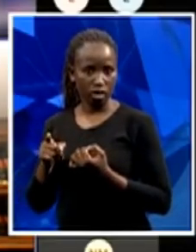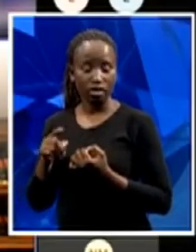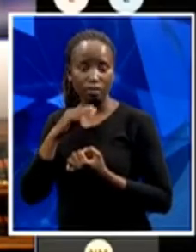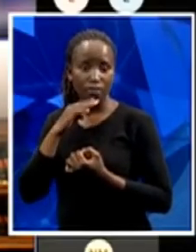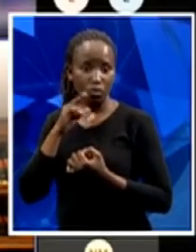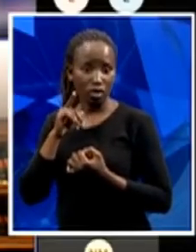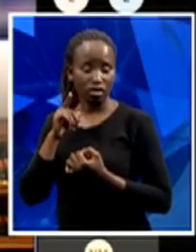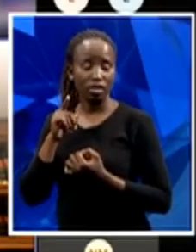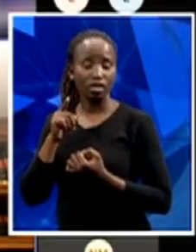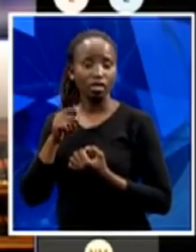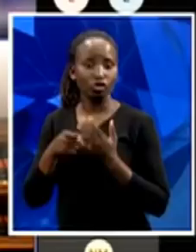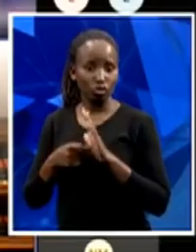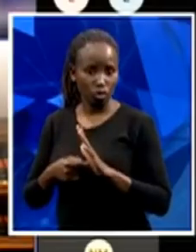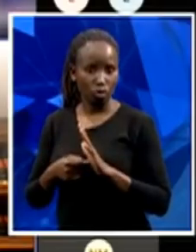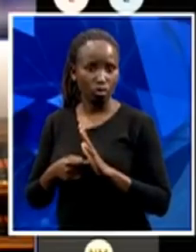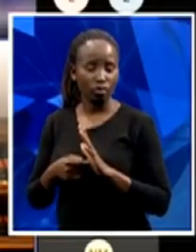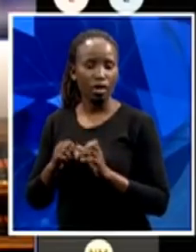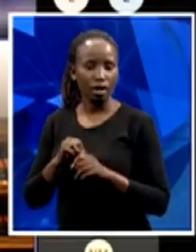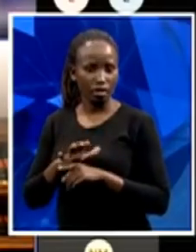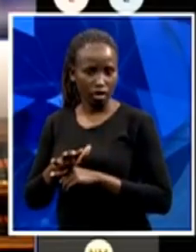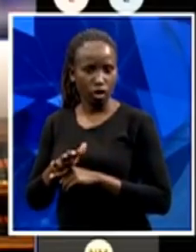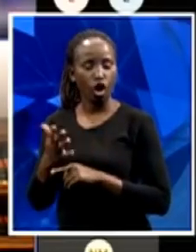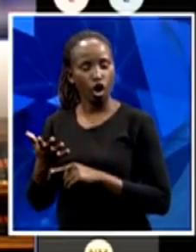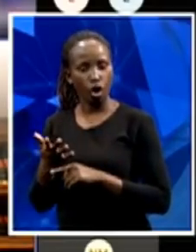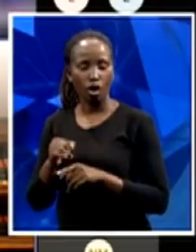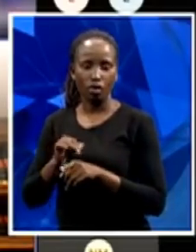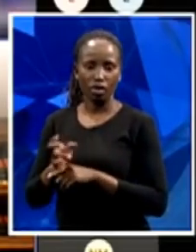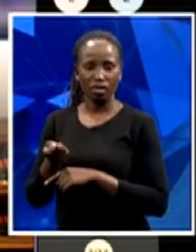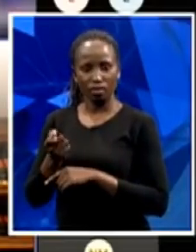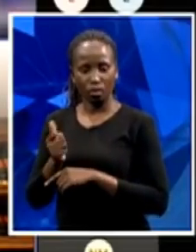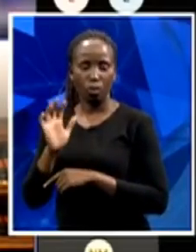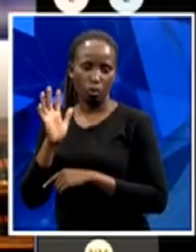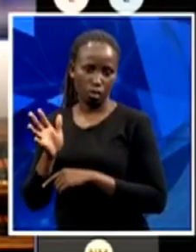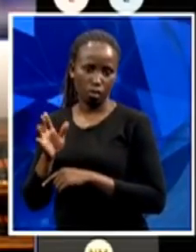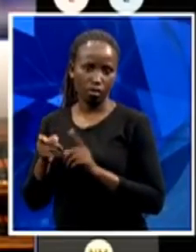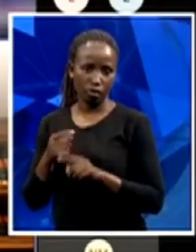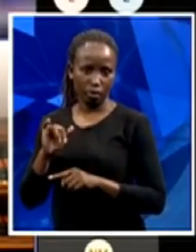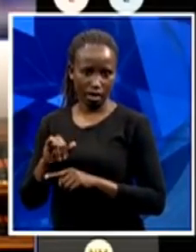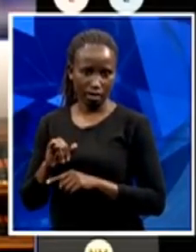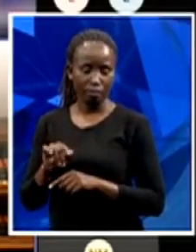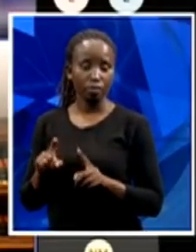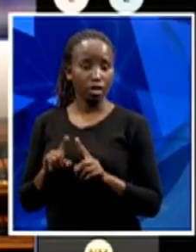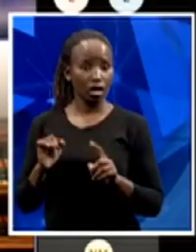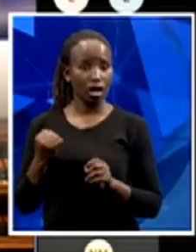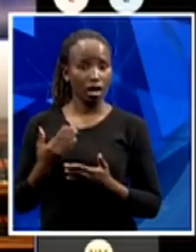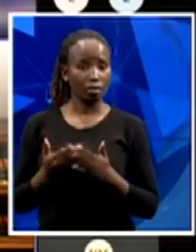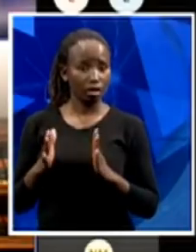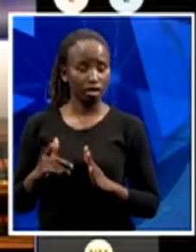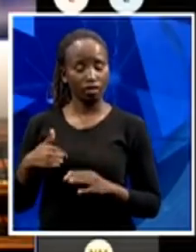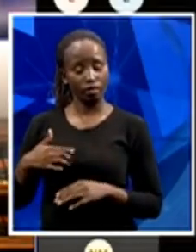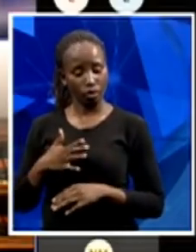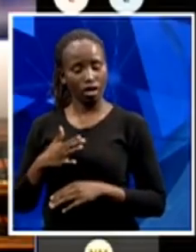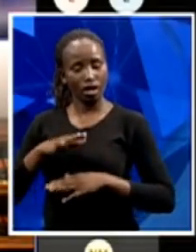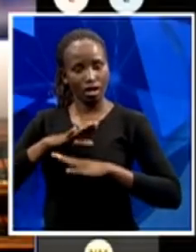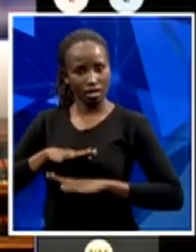or likely to be affected by the order sought. But the applicant does not have to satisfy the court at the stage of intervention that it will